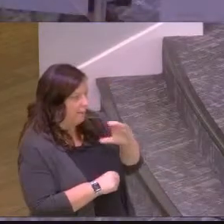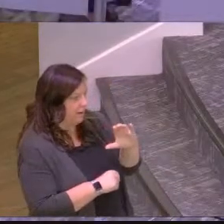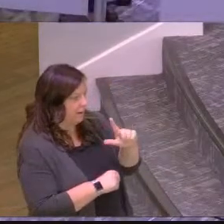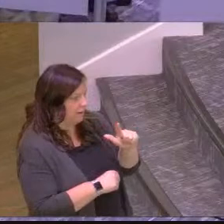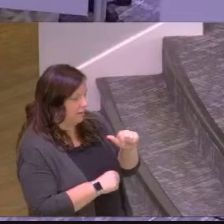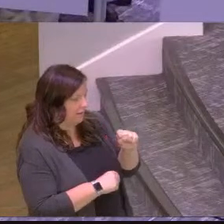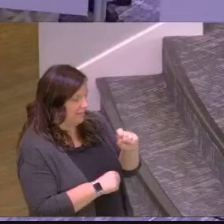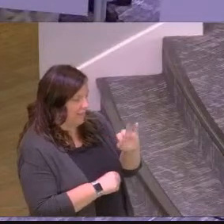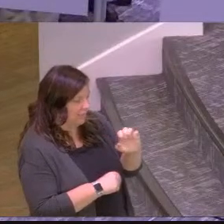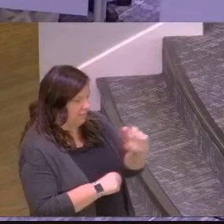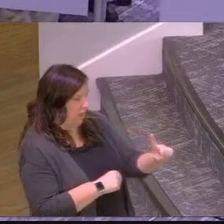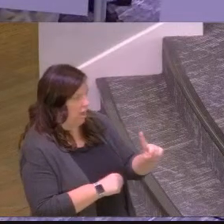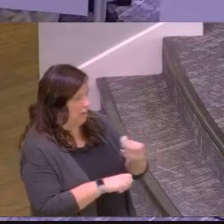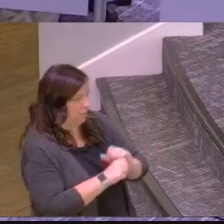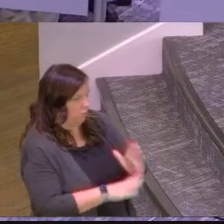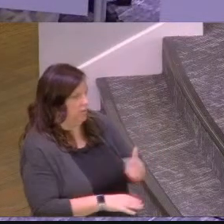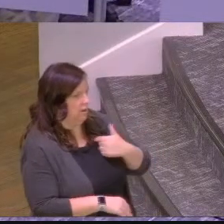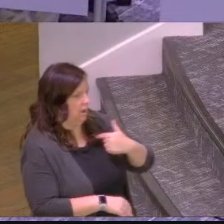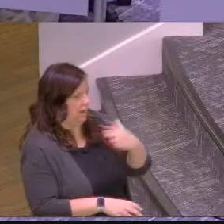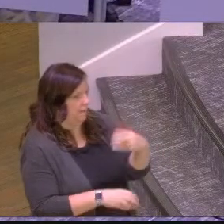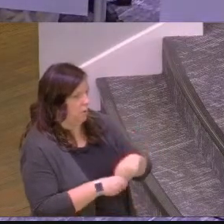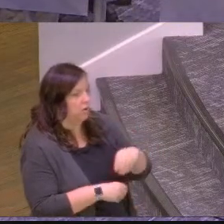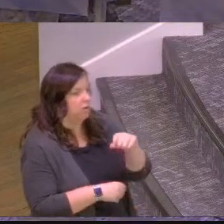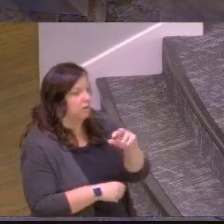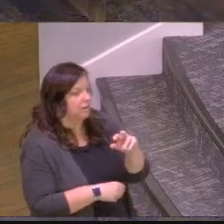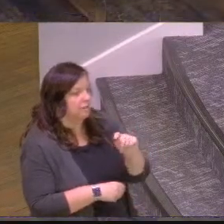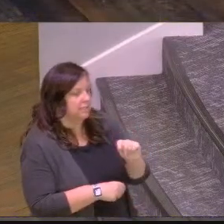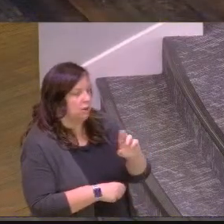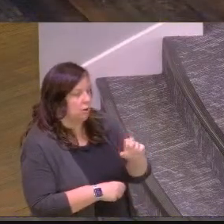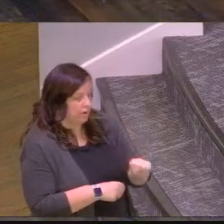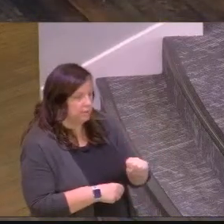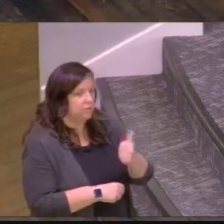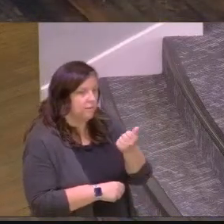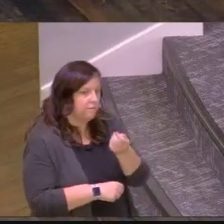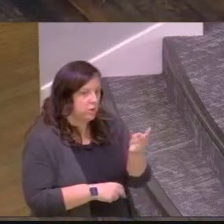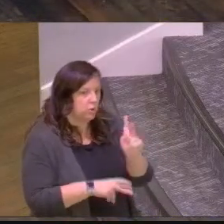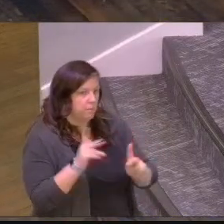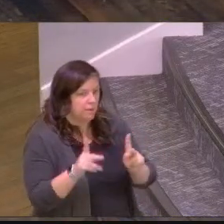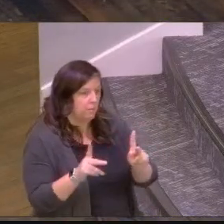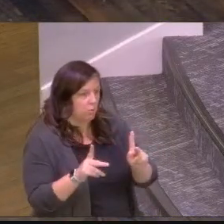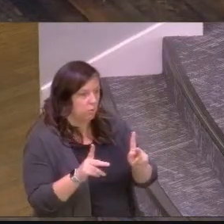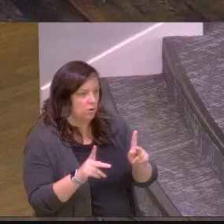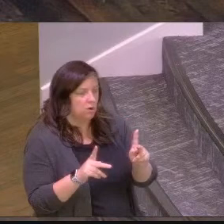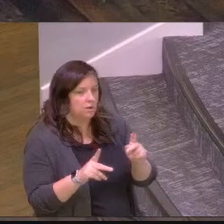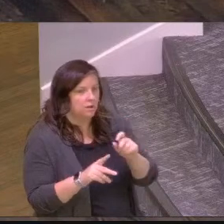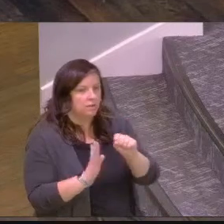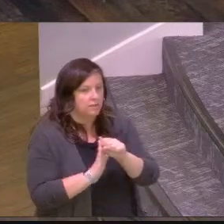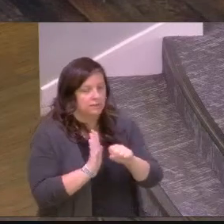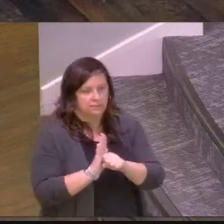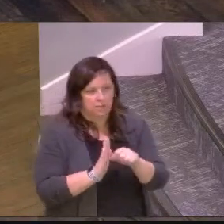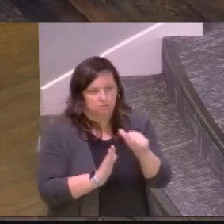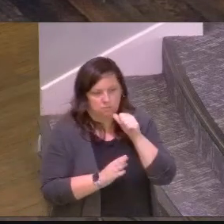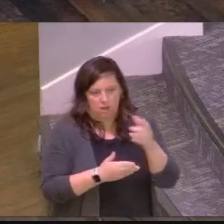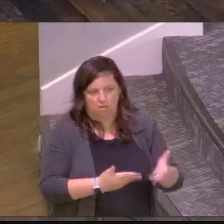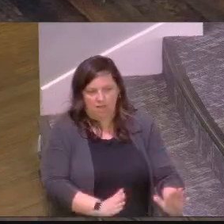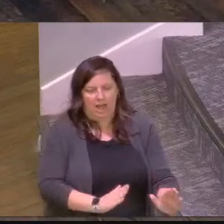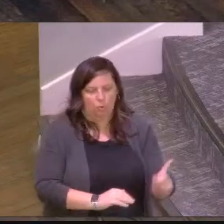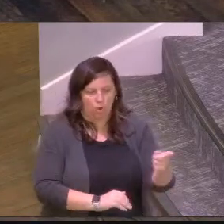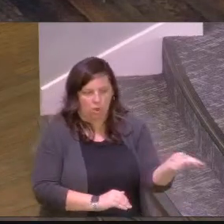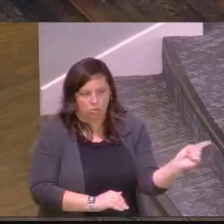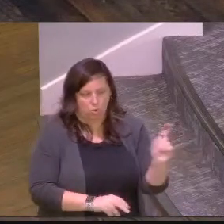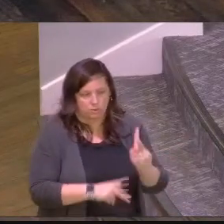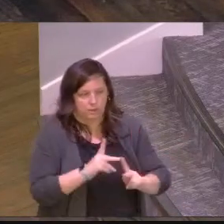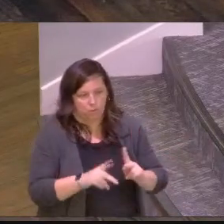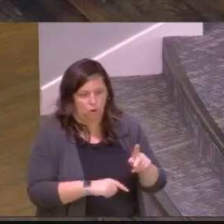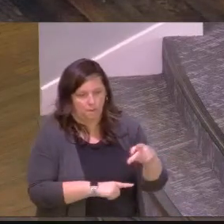okay. There are a few that the state does not permit to be on TRS, and those folks are on